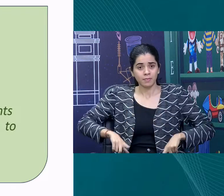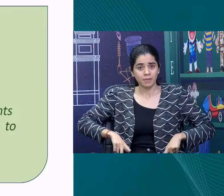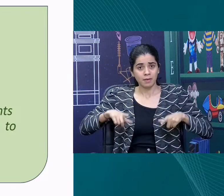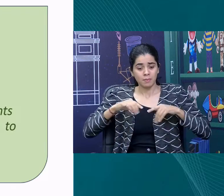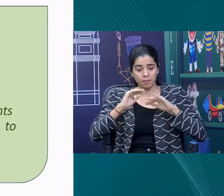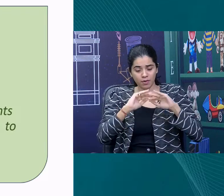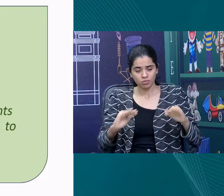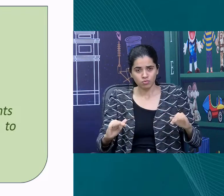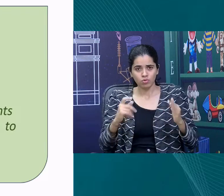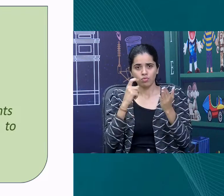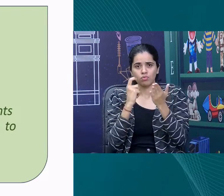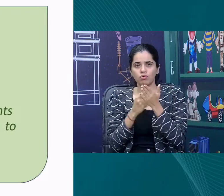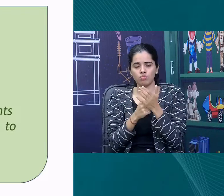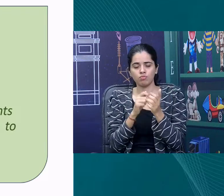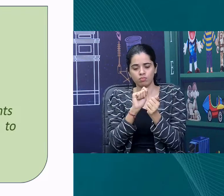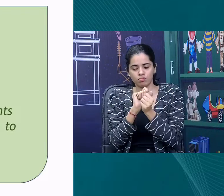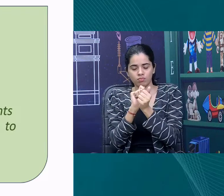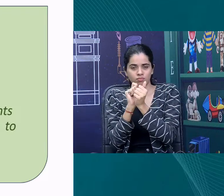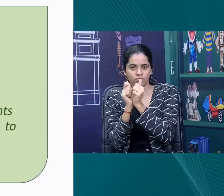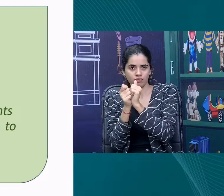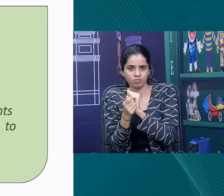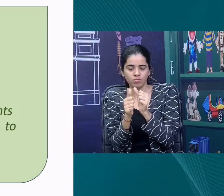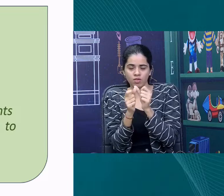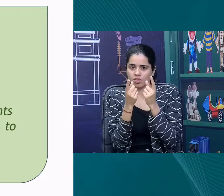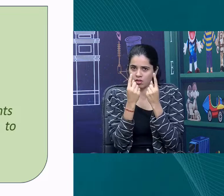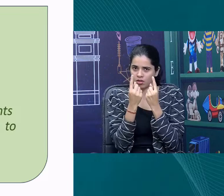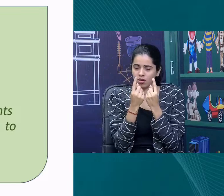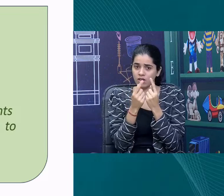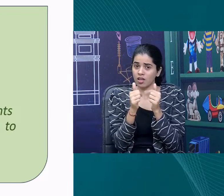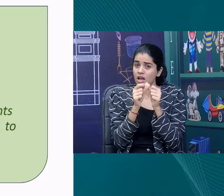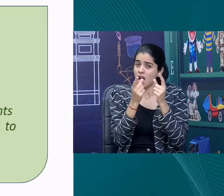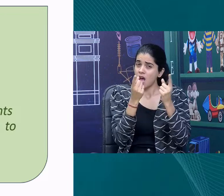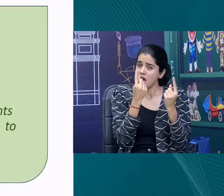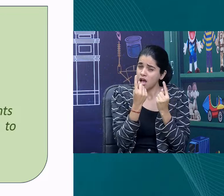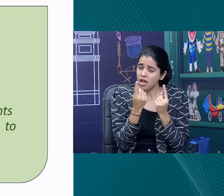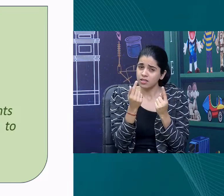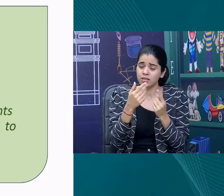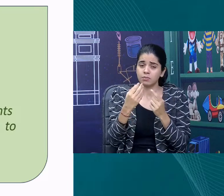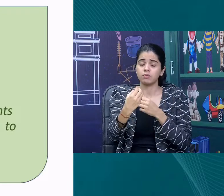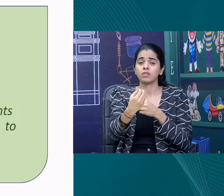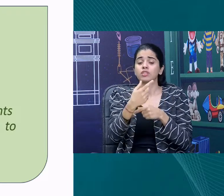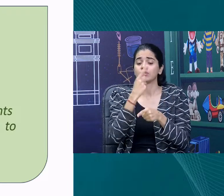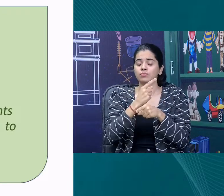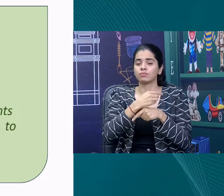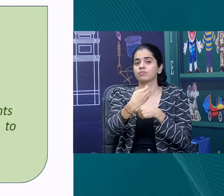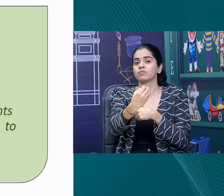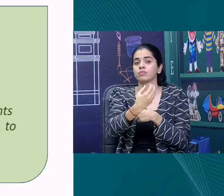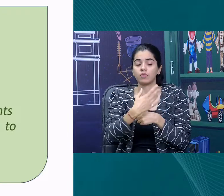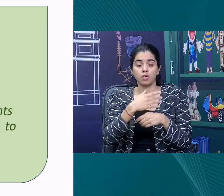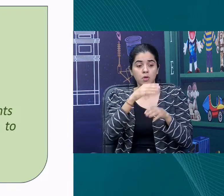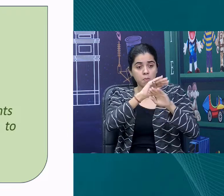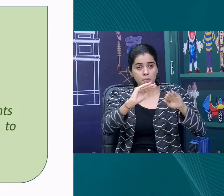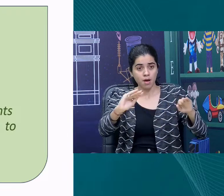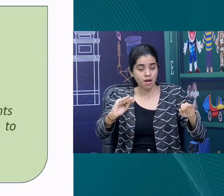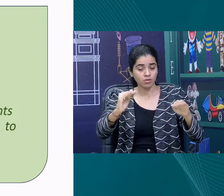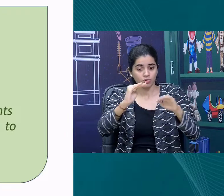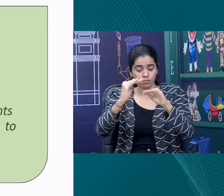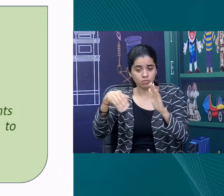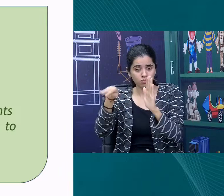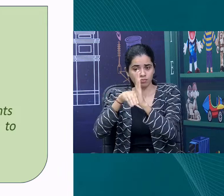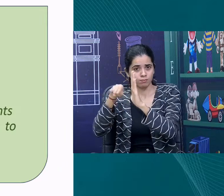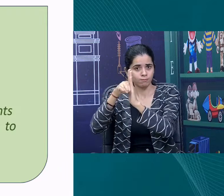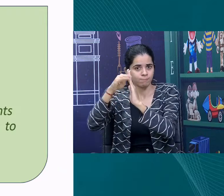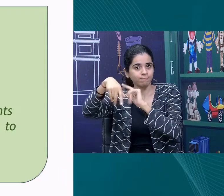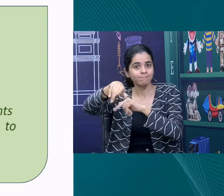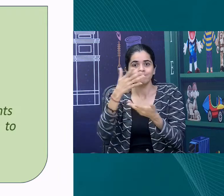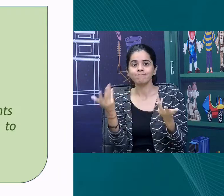the instruction following the assessment. I think assessments are to tell you the proficiency level of each student in